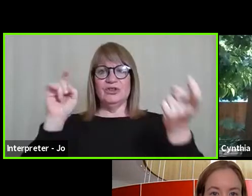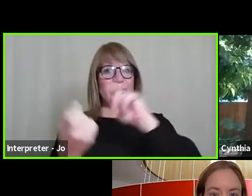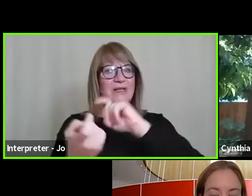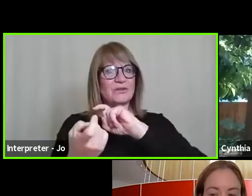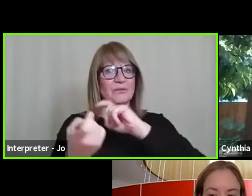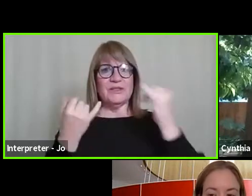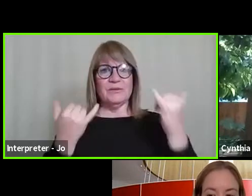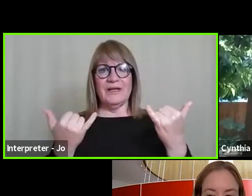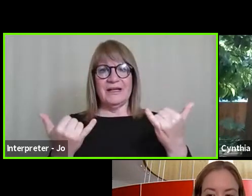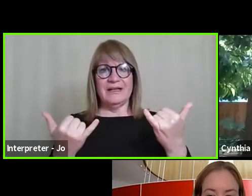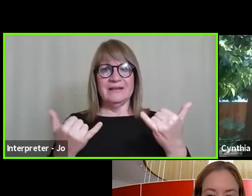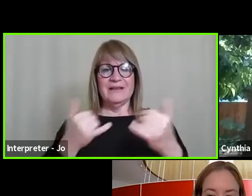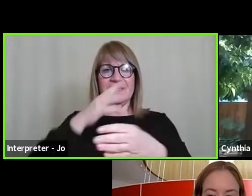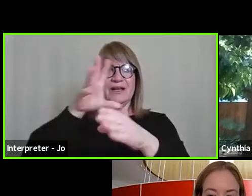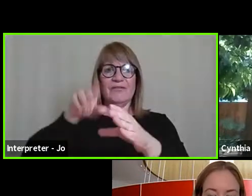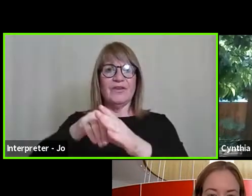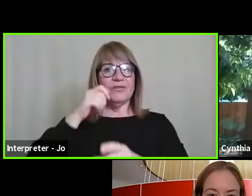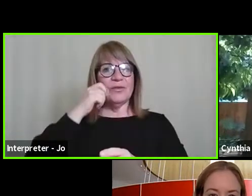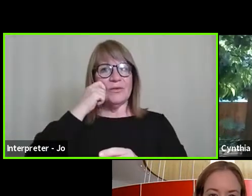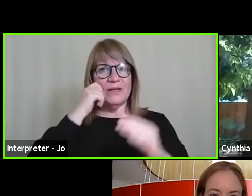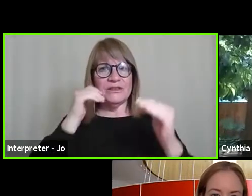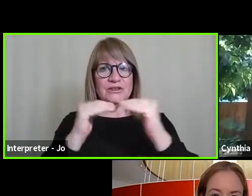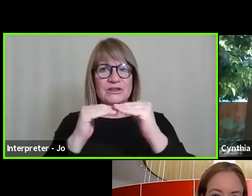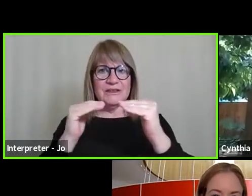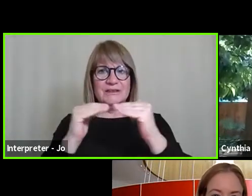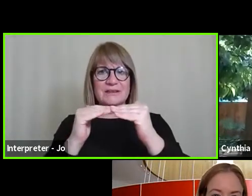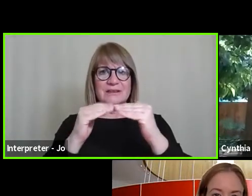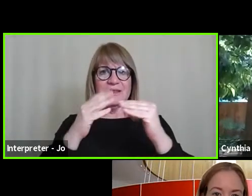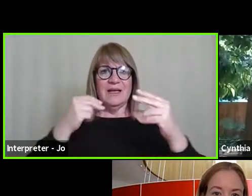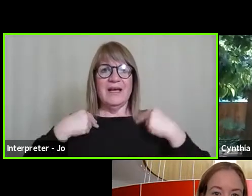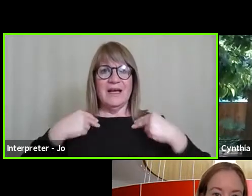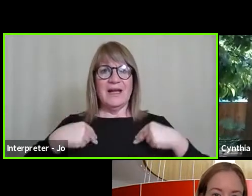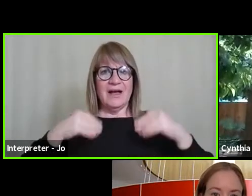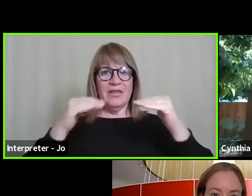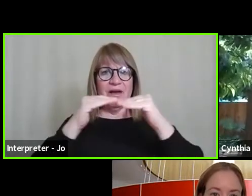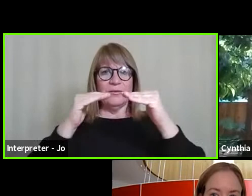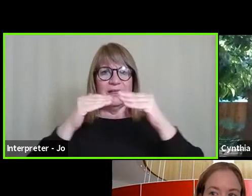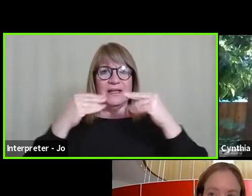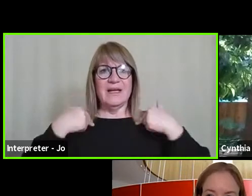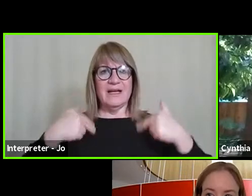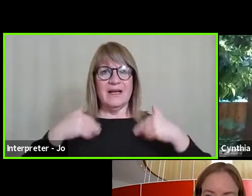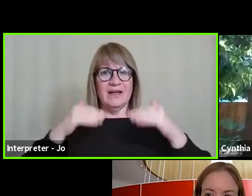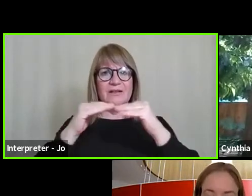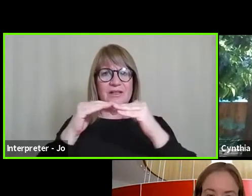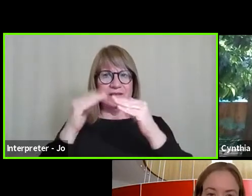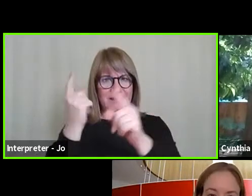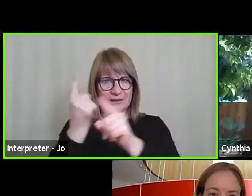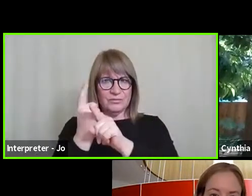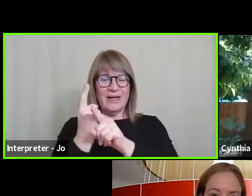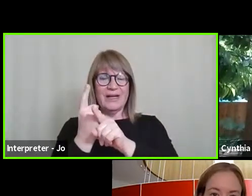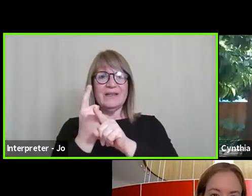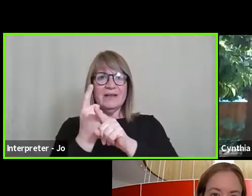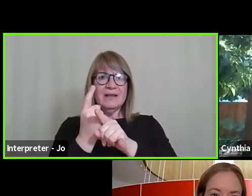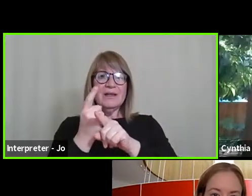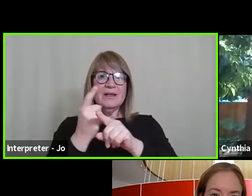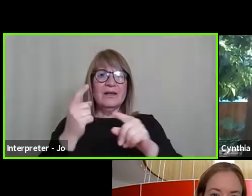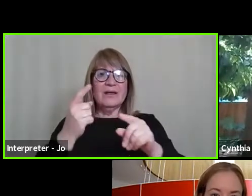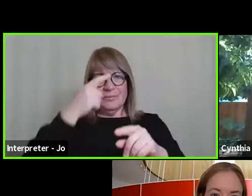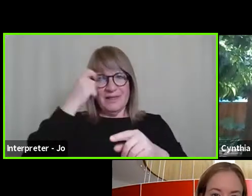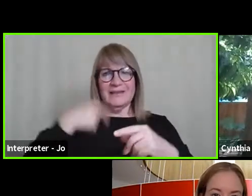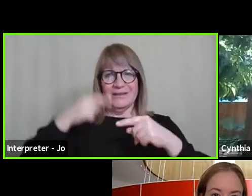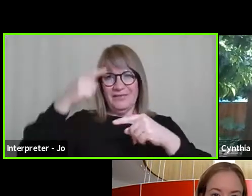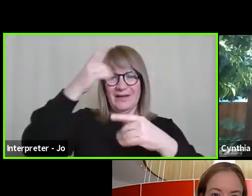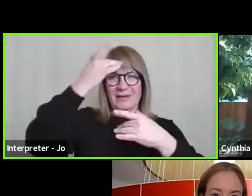uh both around racial justice also frankly around health equity and health justice right with the pandemic to make these